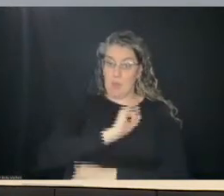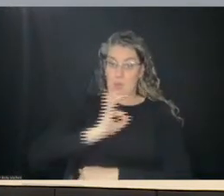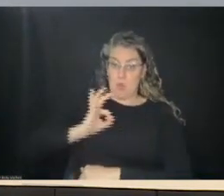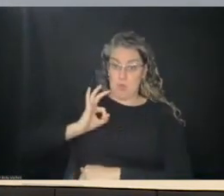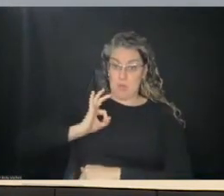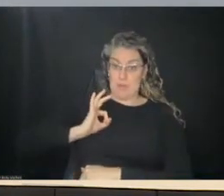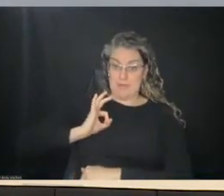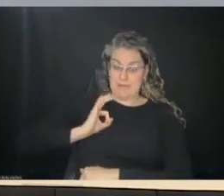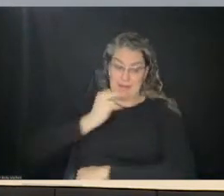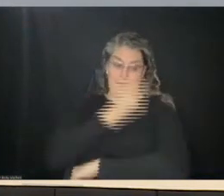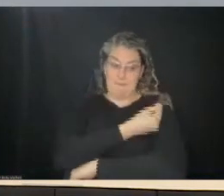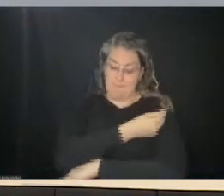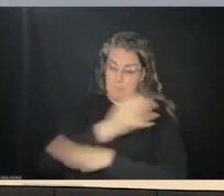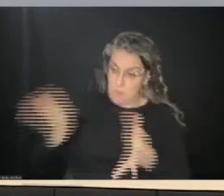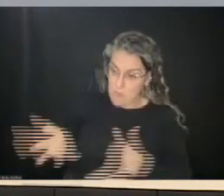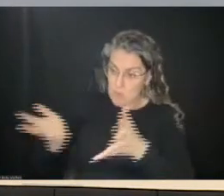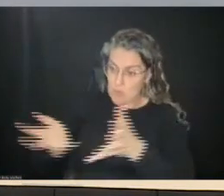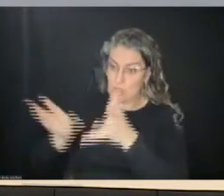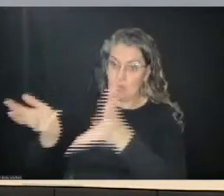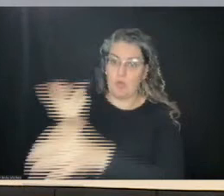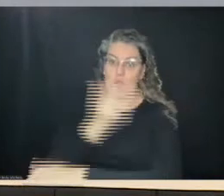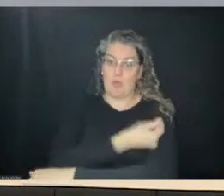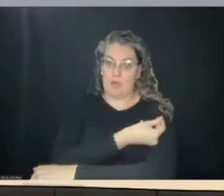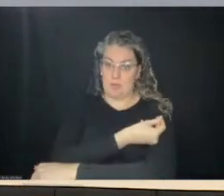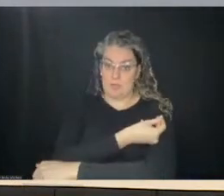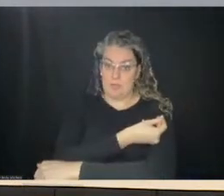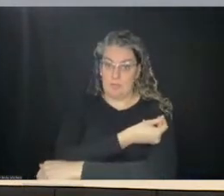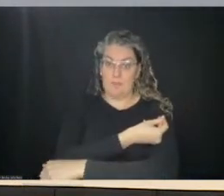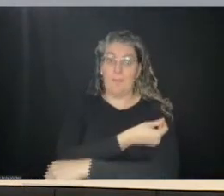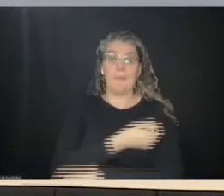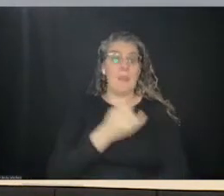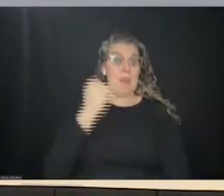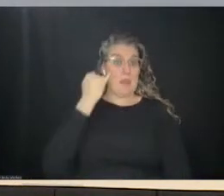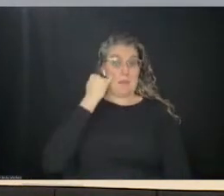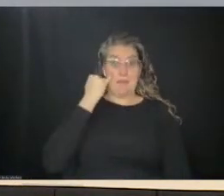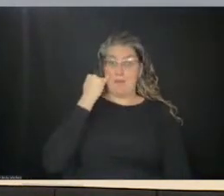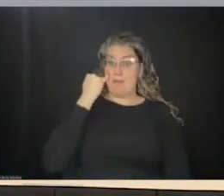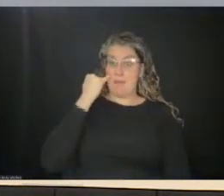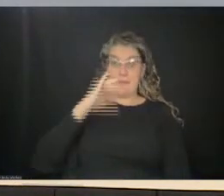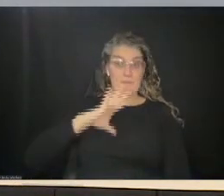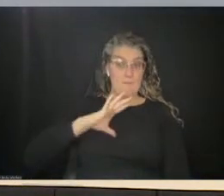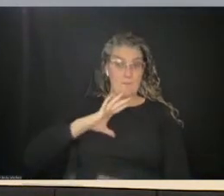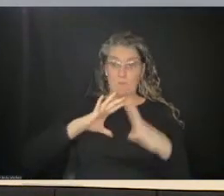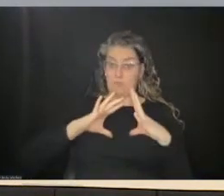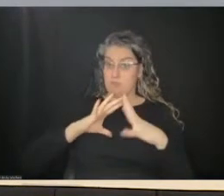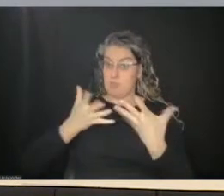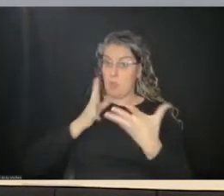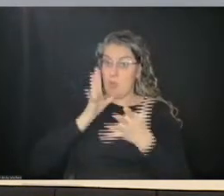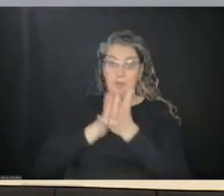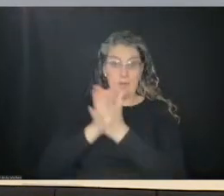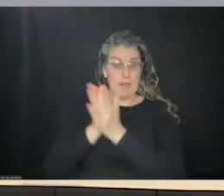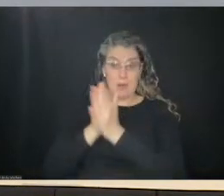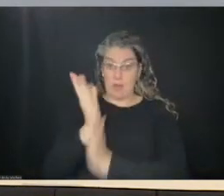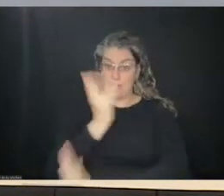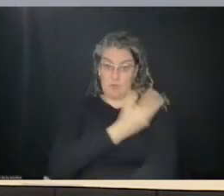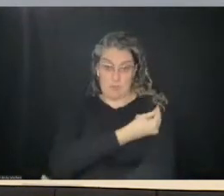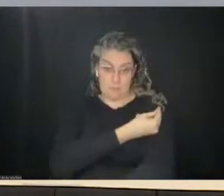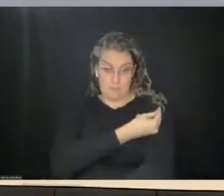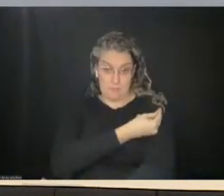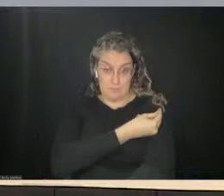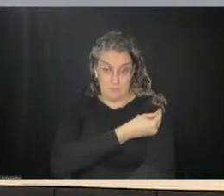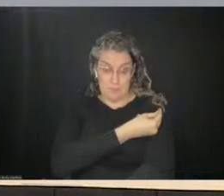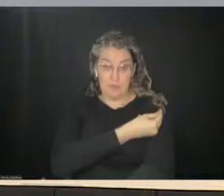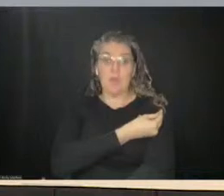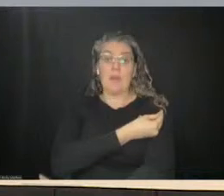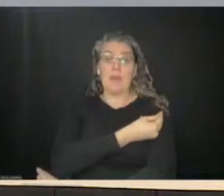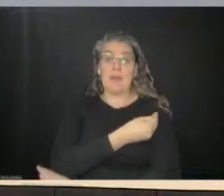homes. Effective immediately, unvaccinated staff who work in a facility where less than 85% of staff are immunized